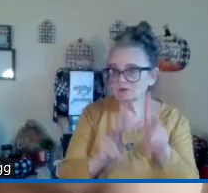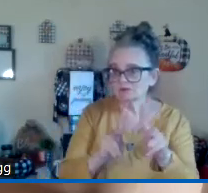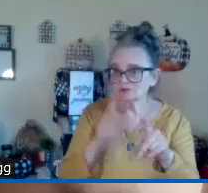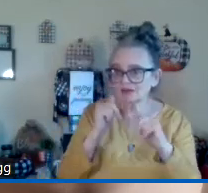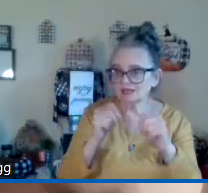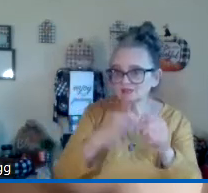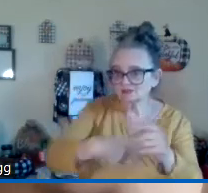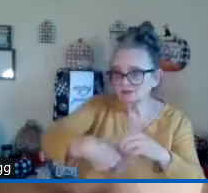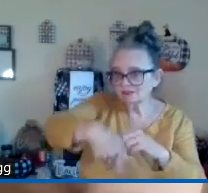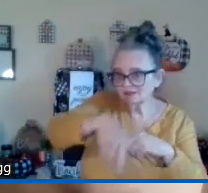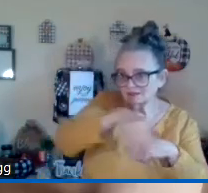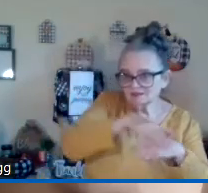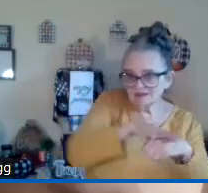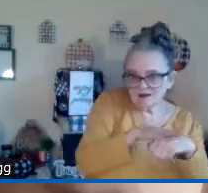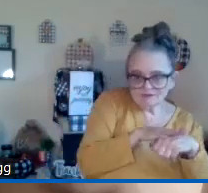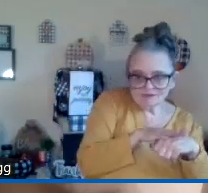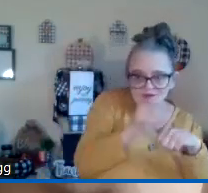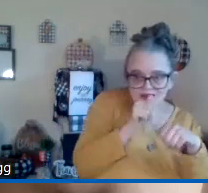Sometimes people try to